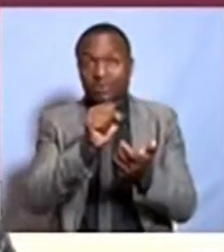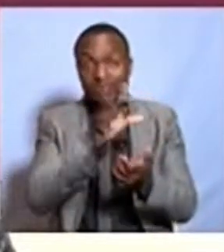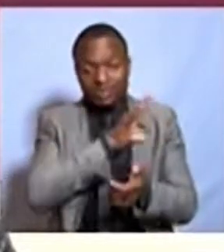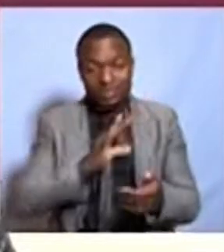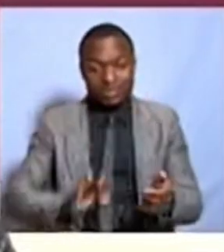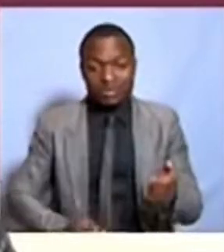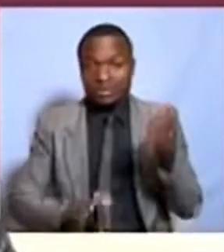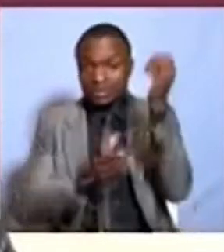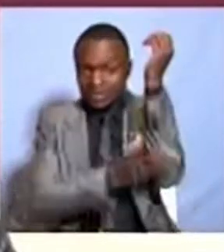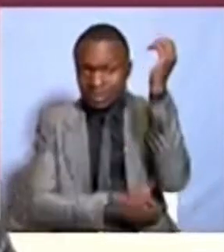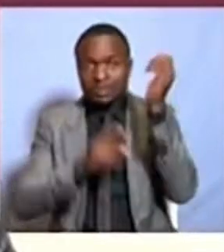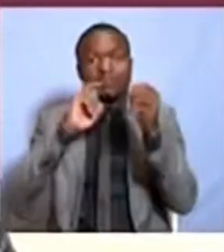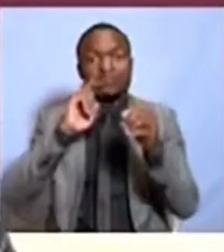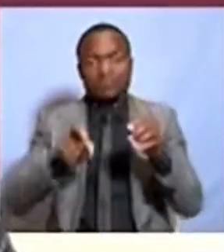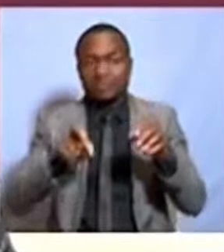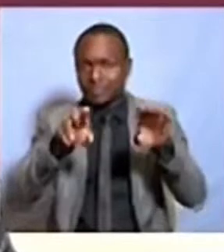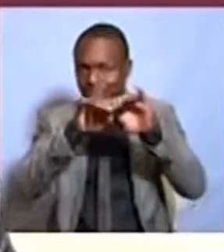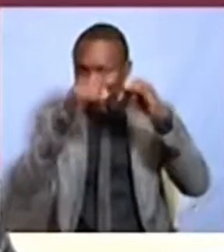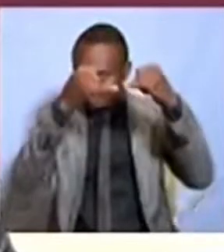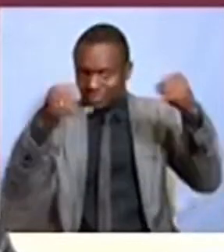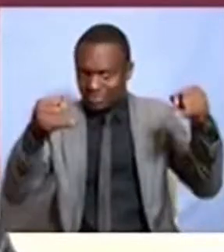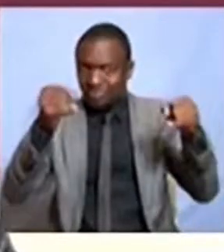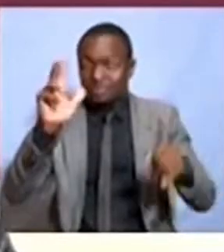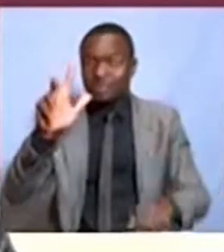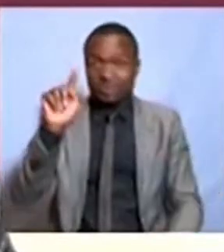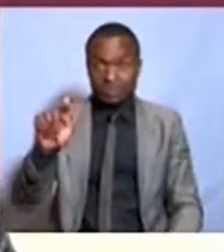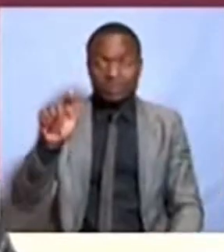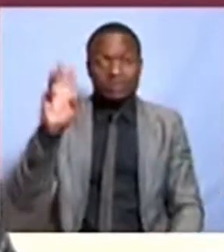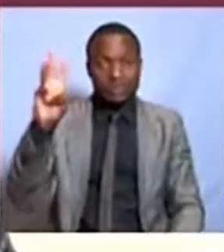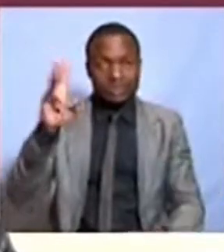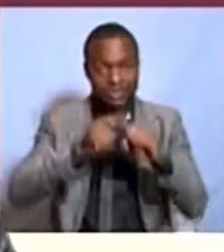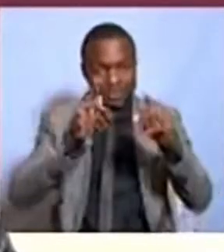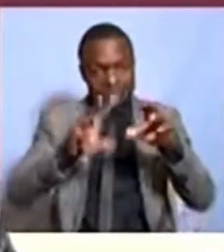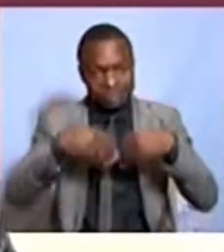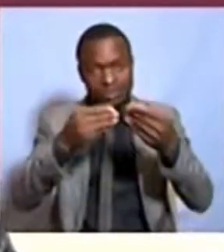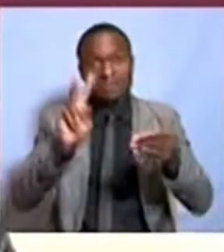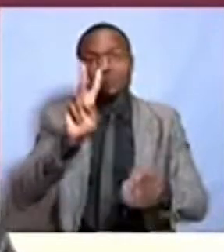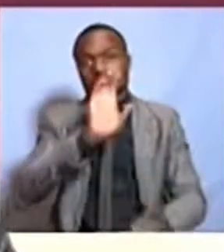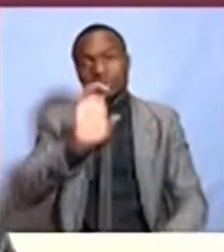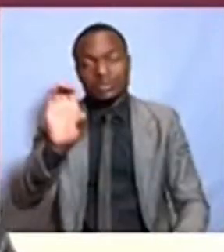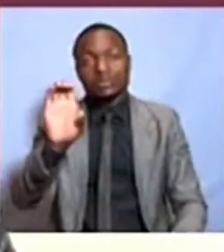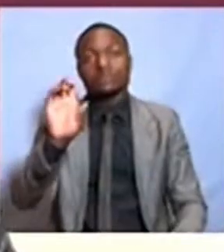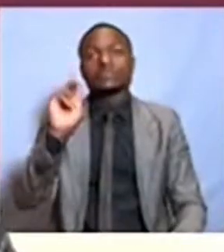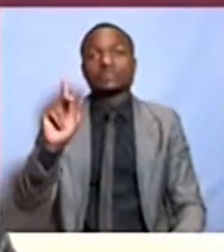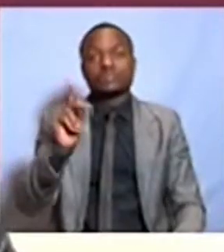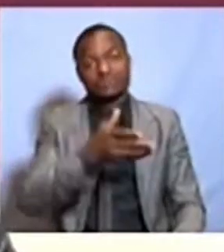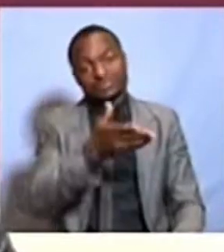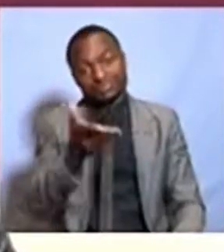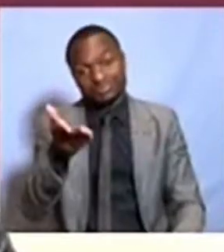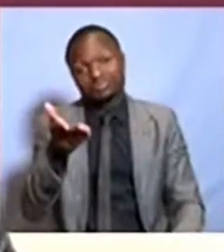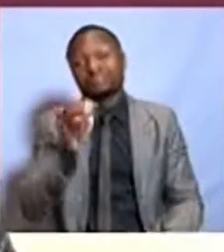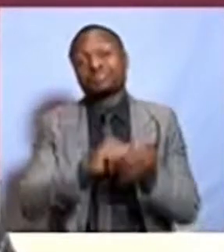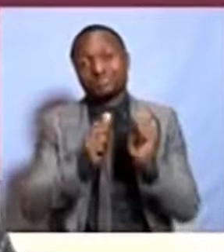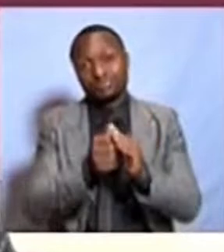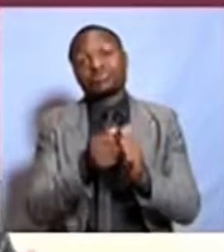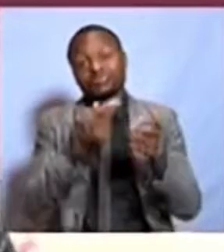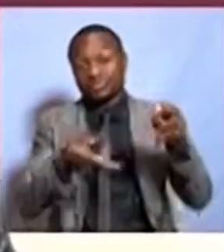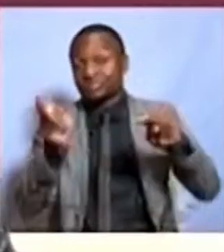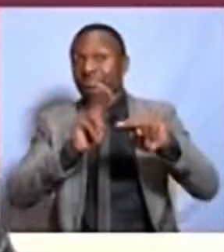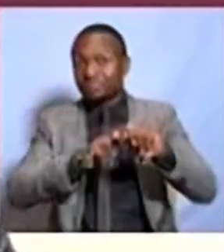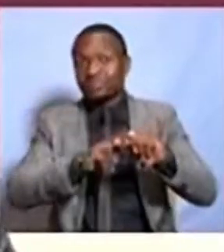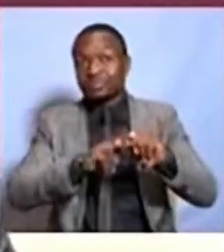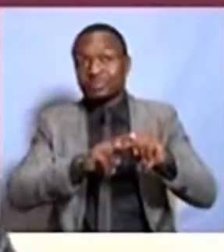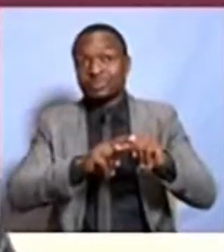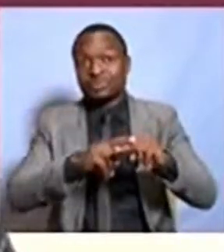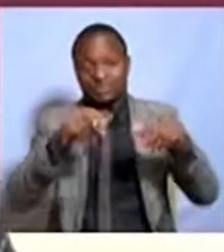at 336, and we're only giving our beneficiaries 200 kwacha. So there's a disparity there. So we're increasing in coverage,